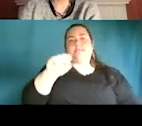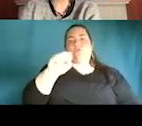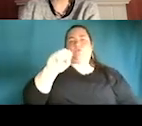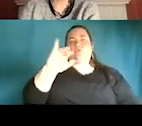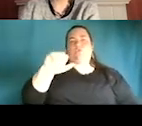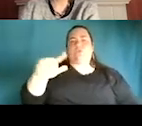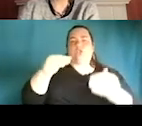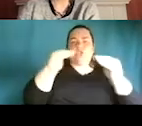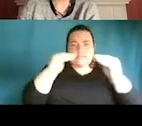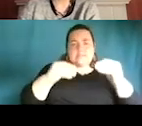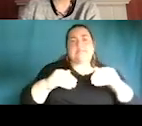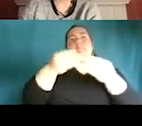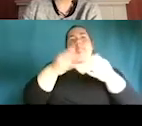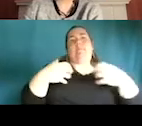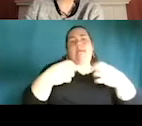poverty, and race.